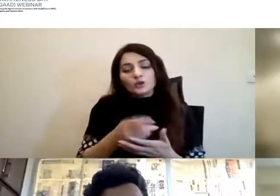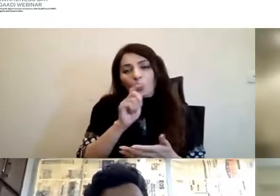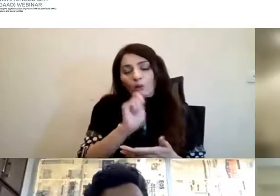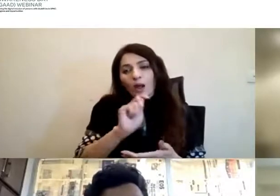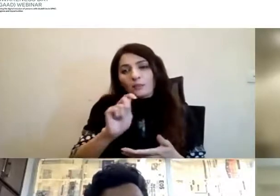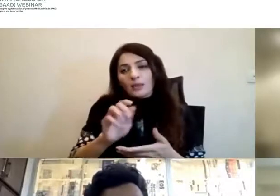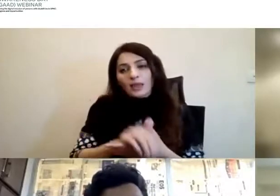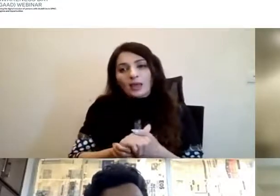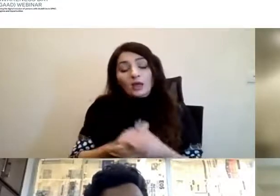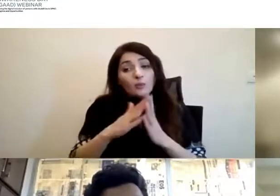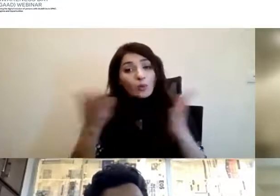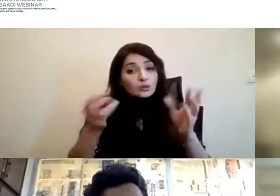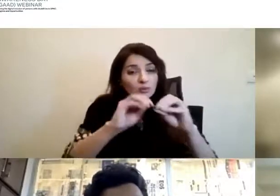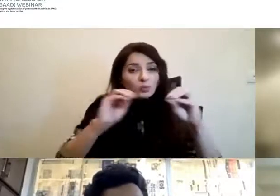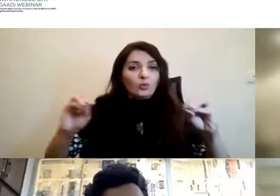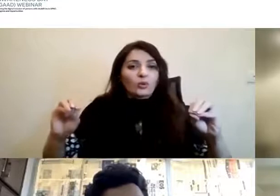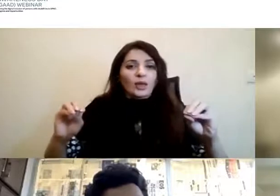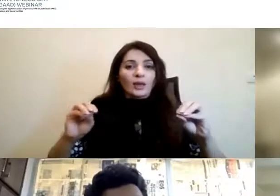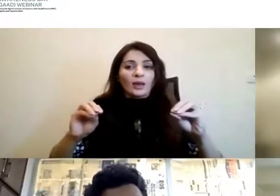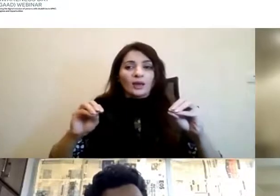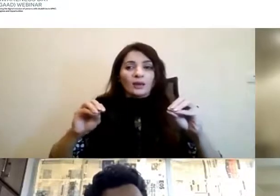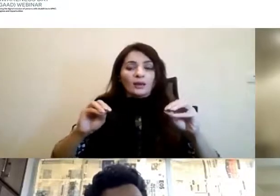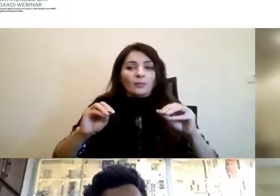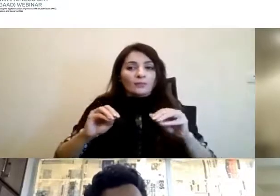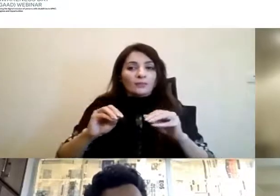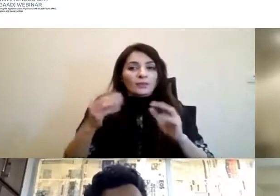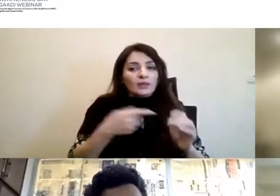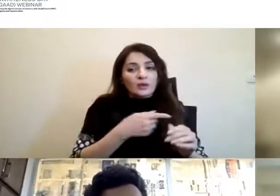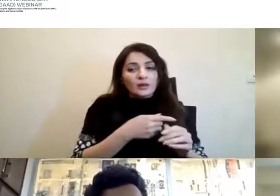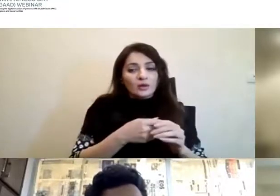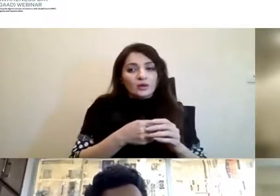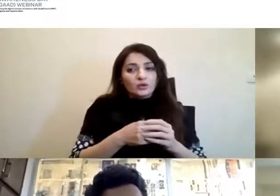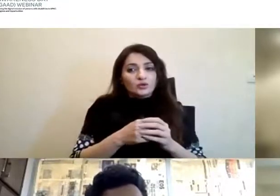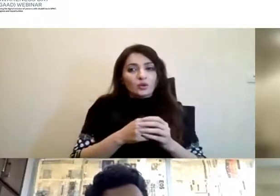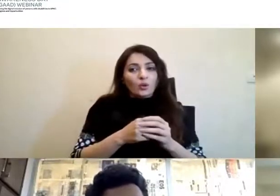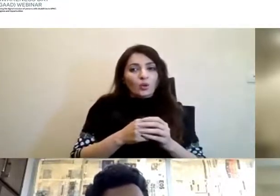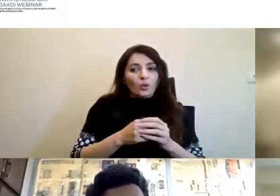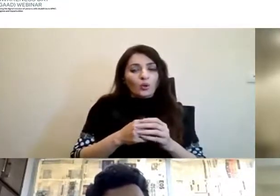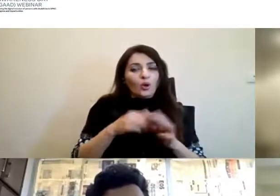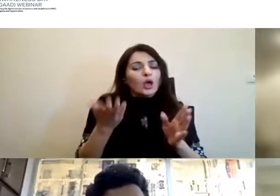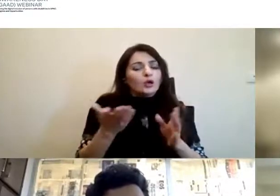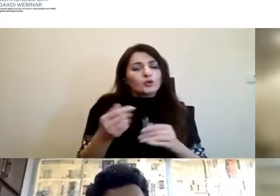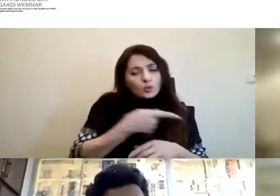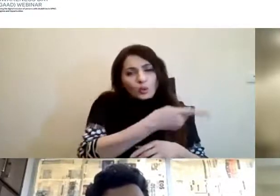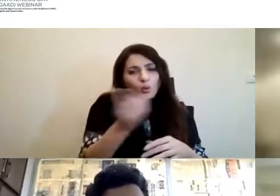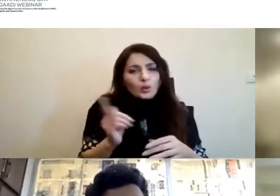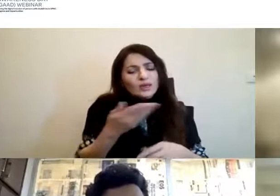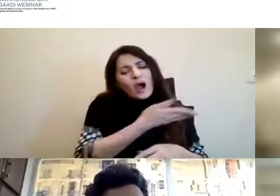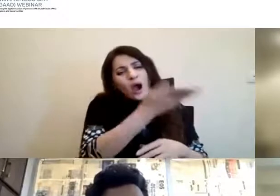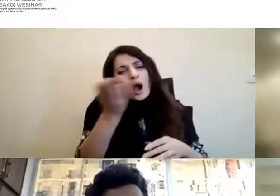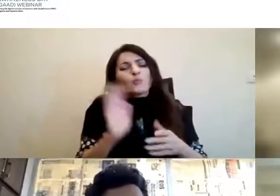useful and productive for the grassroots level of people with disabilities, especially children with disabilities.